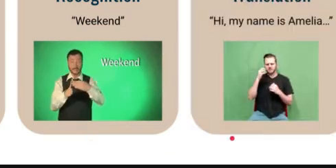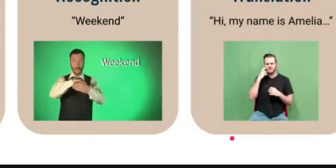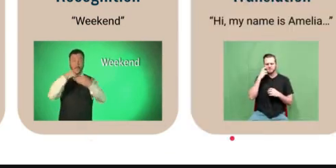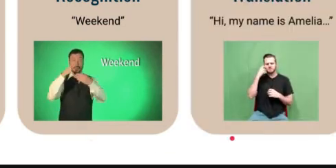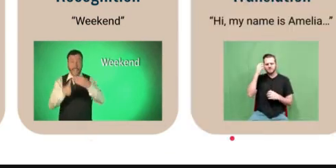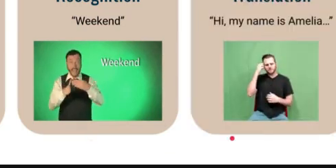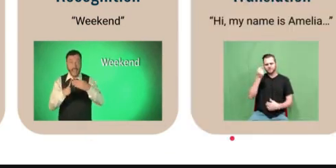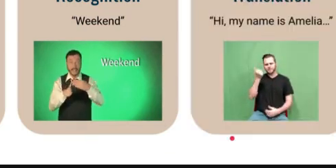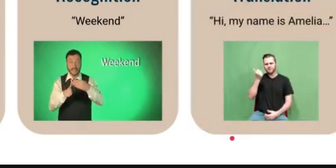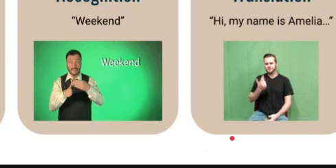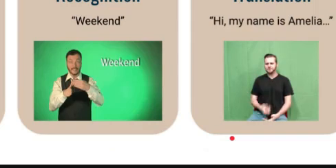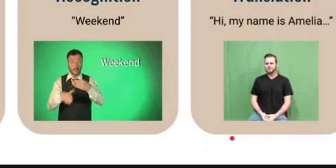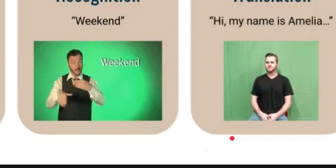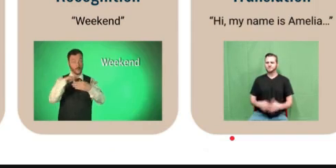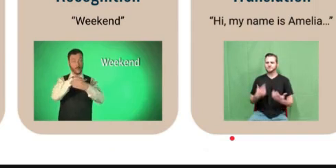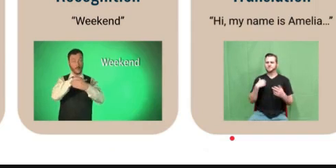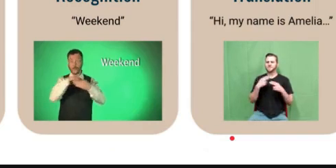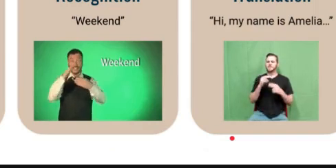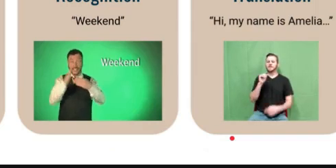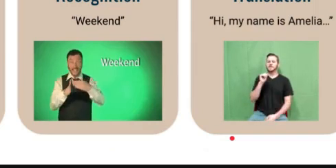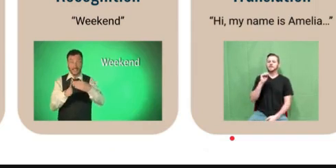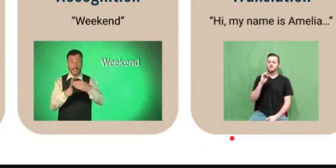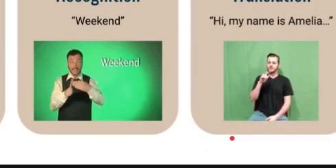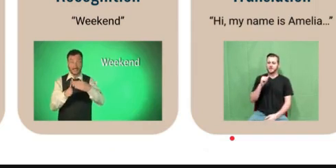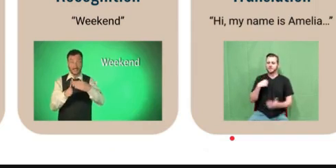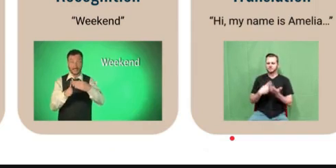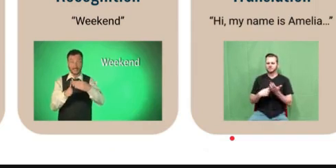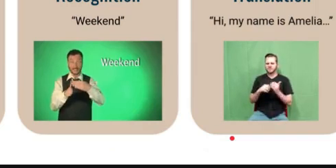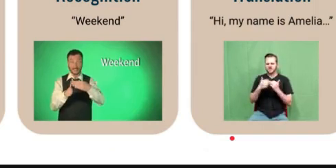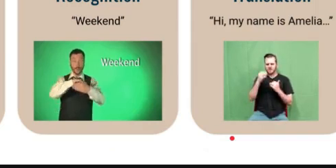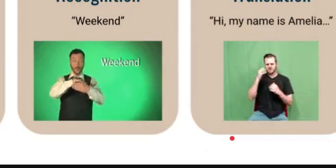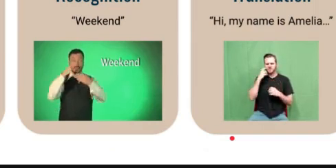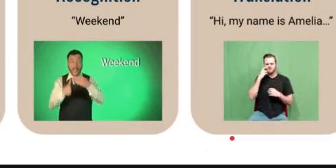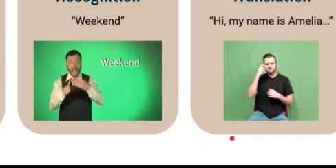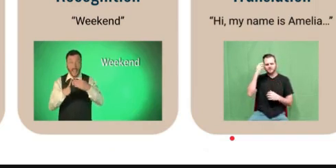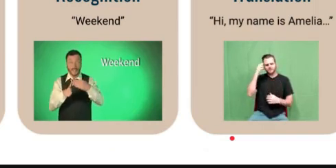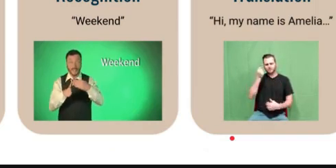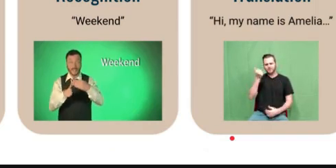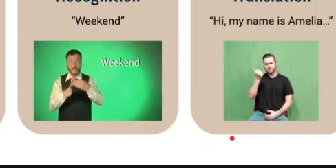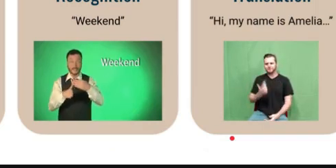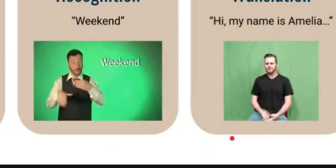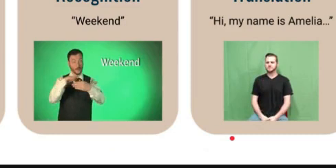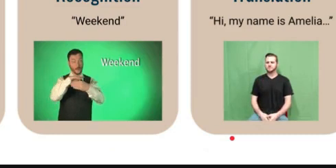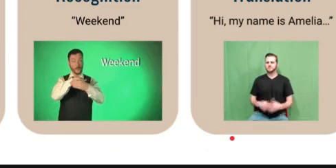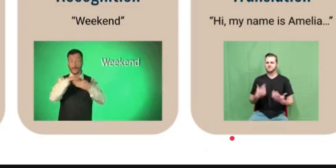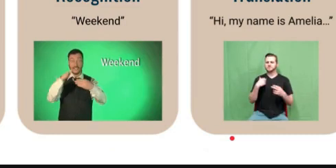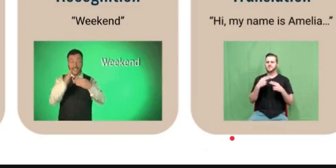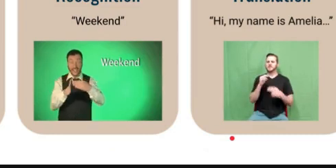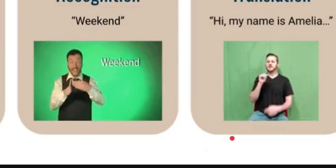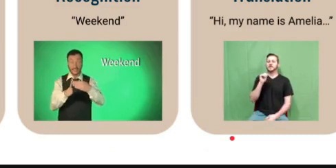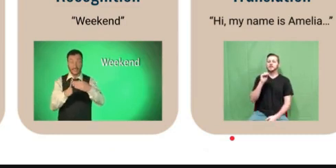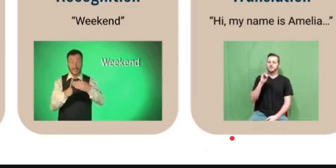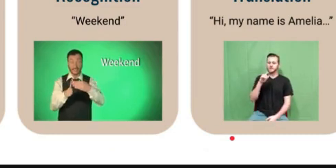be basing our project is this continuous sign language translation. And in this case, what we want to understand is the full package. So